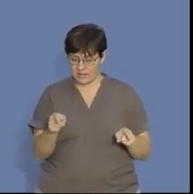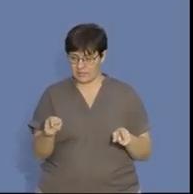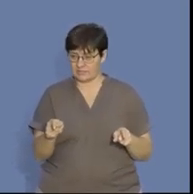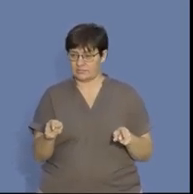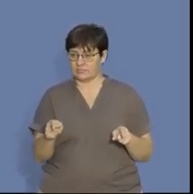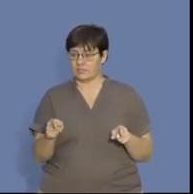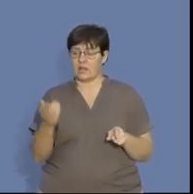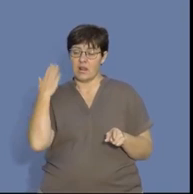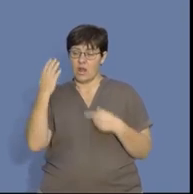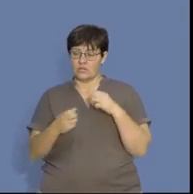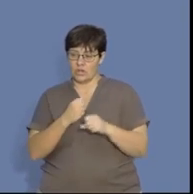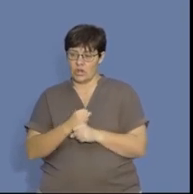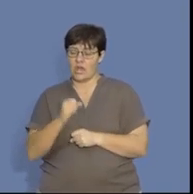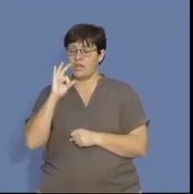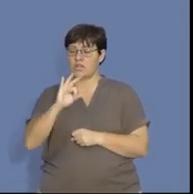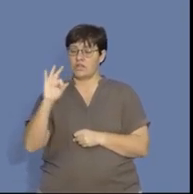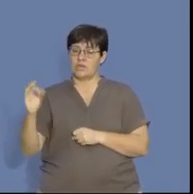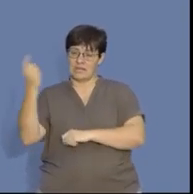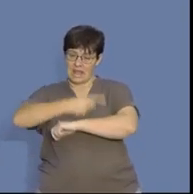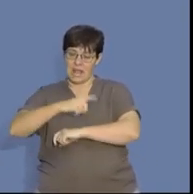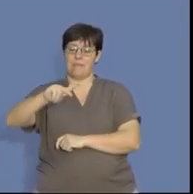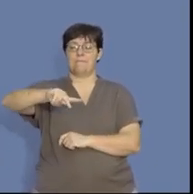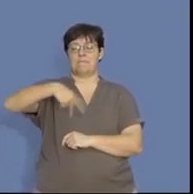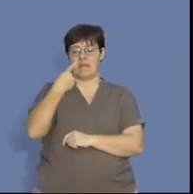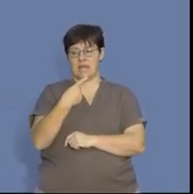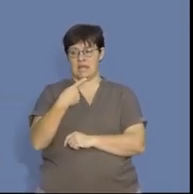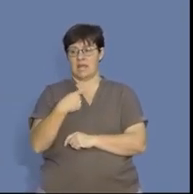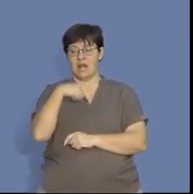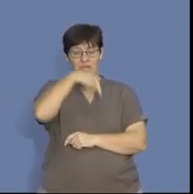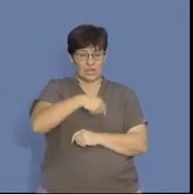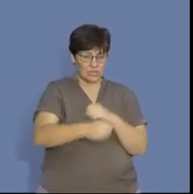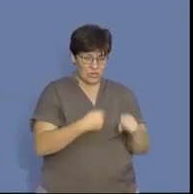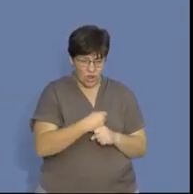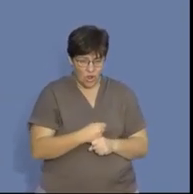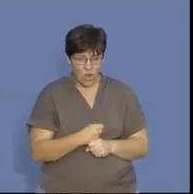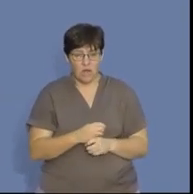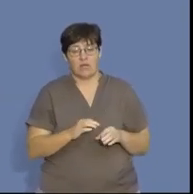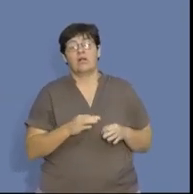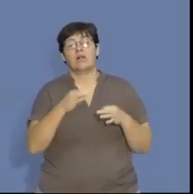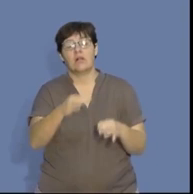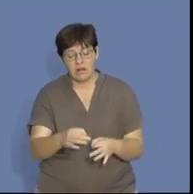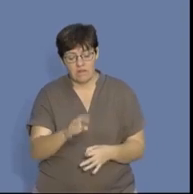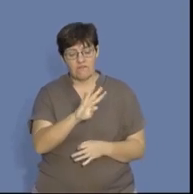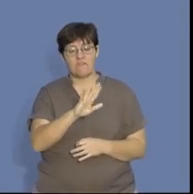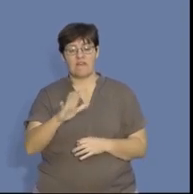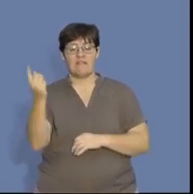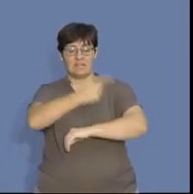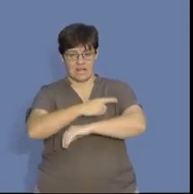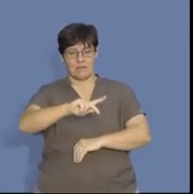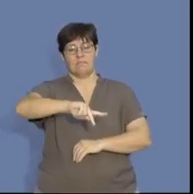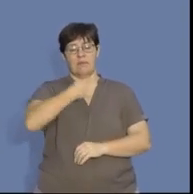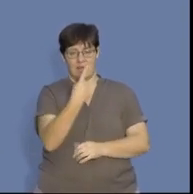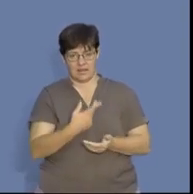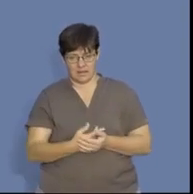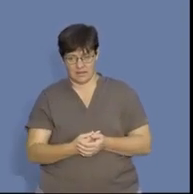last year our debtors were taking 33 days to pay. This year, they are now taking 45 days to